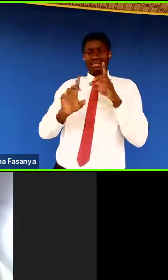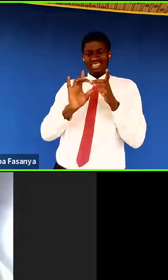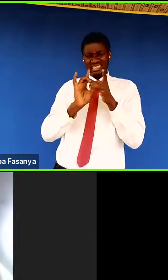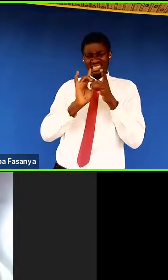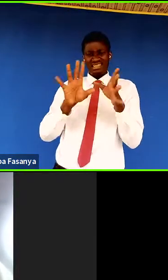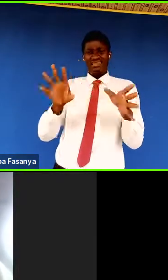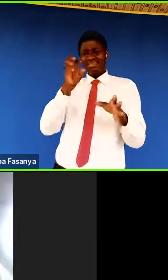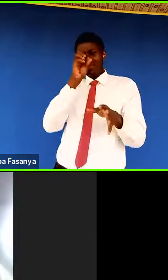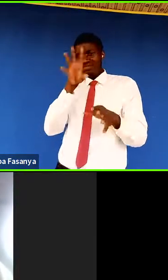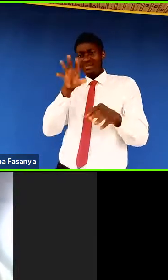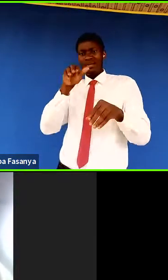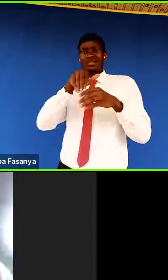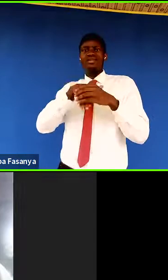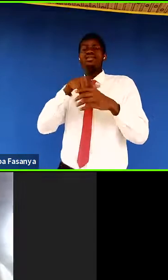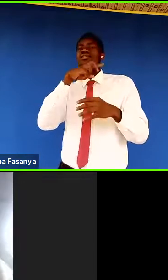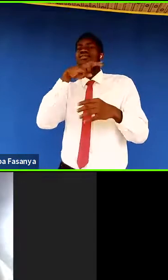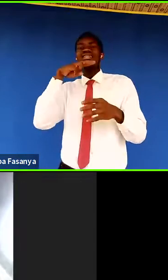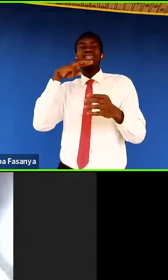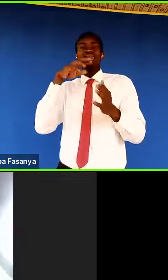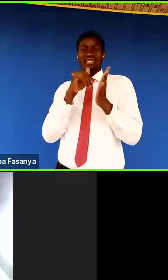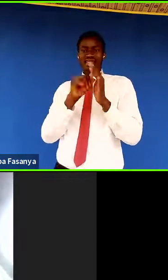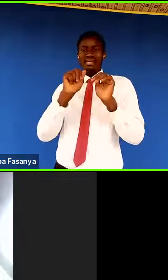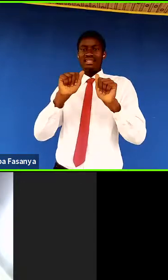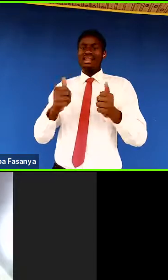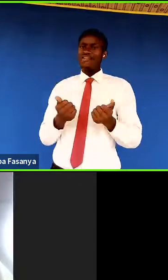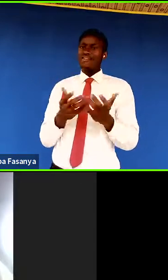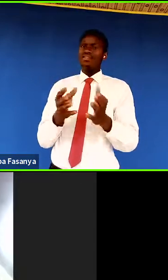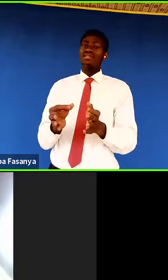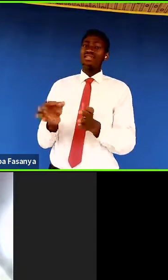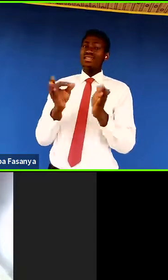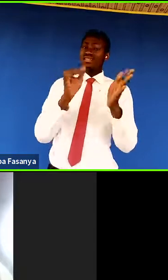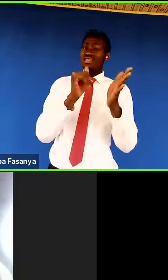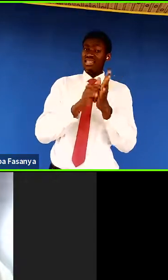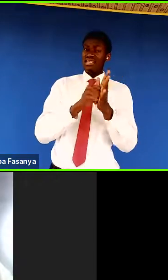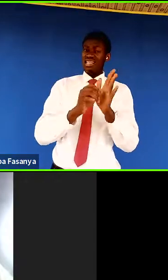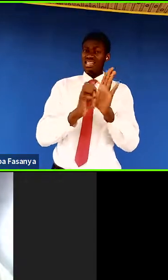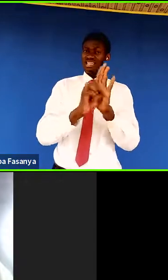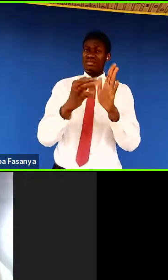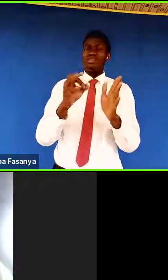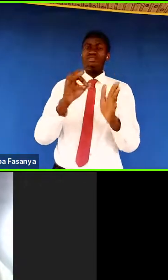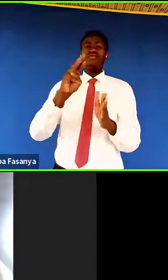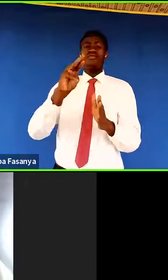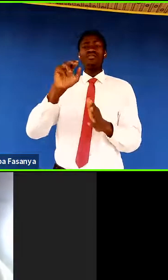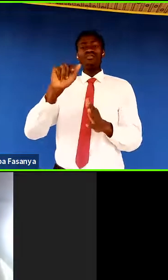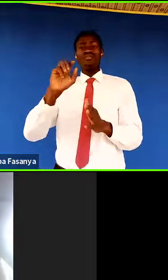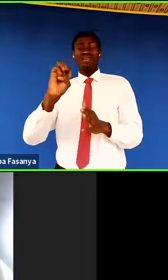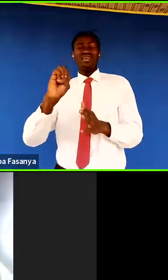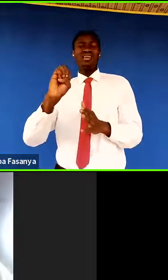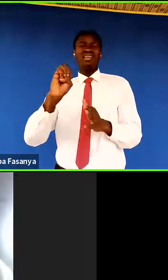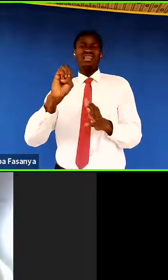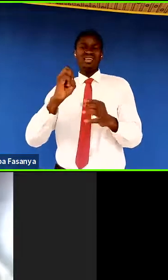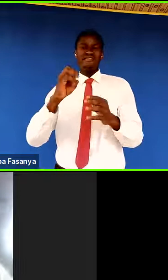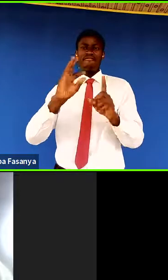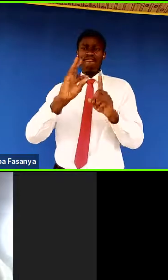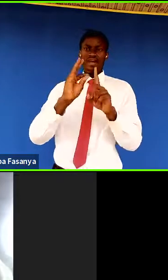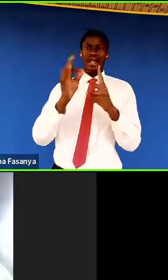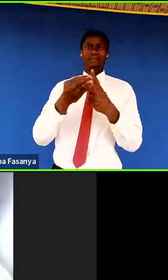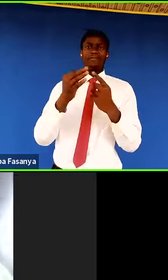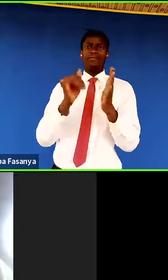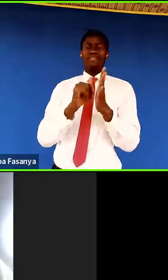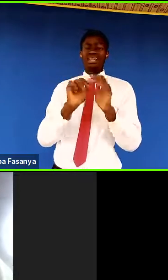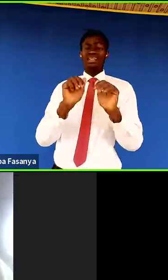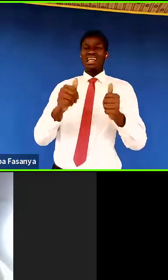delay. So these are examples of male factors, certain things that can cause in men that can cause delay